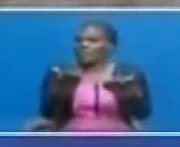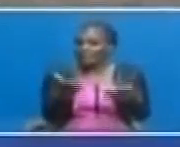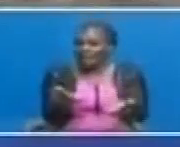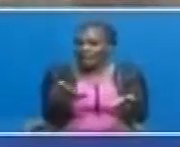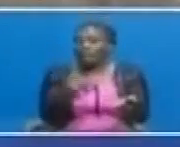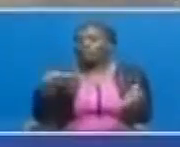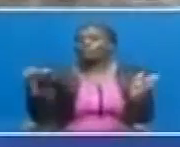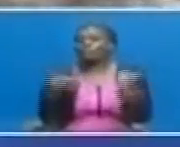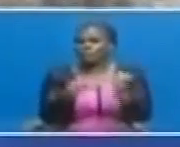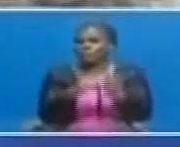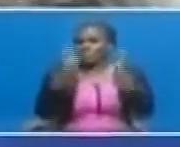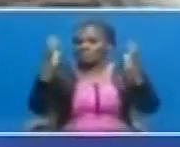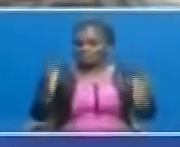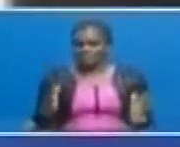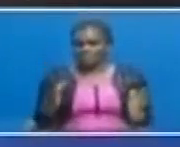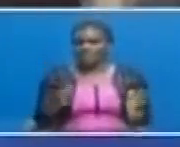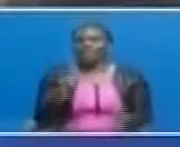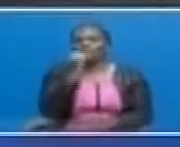region parliamentarians.